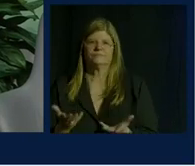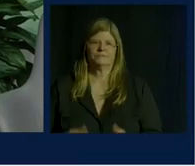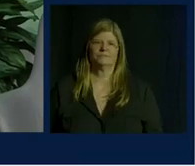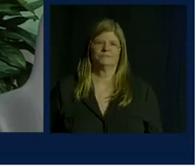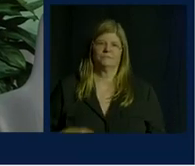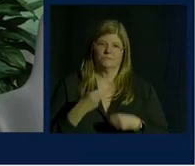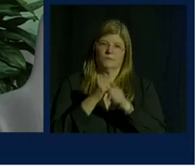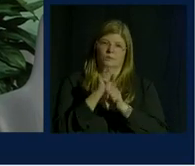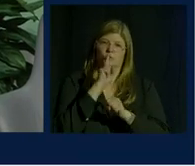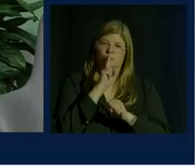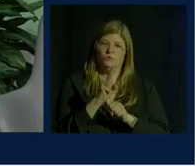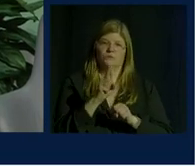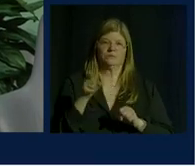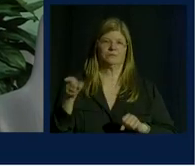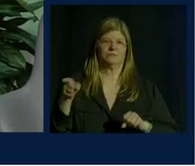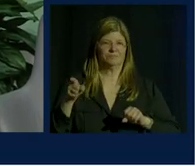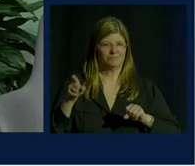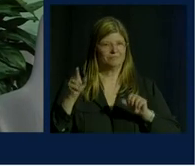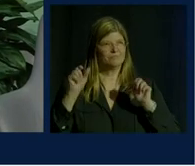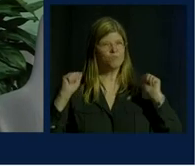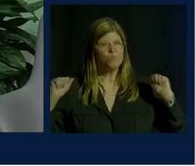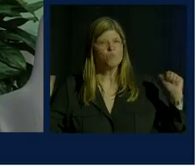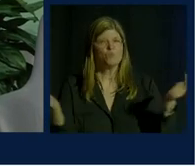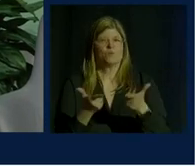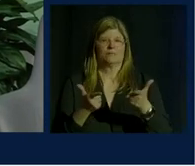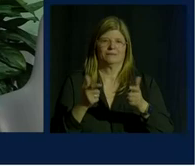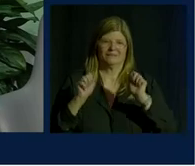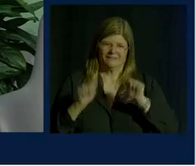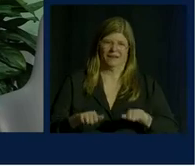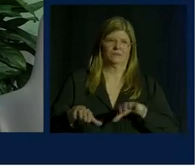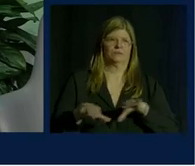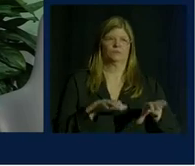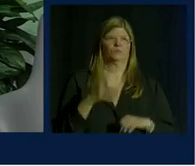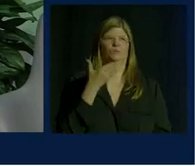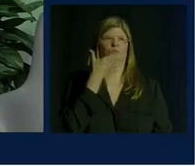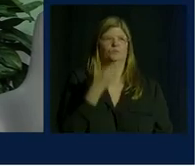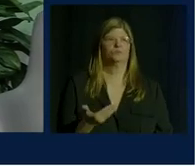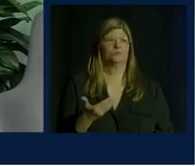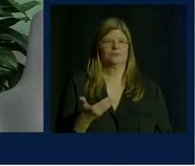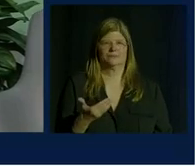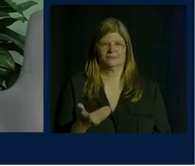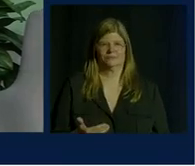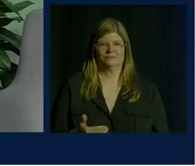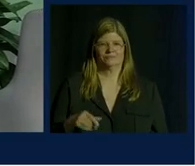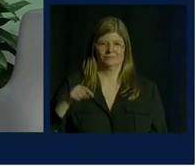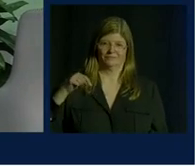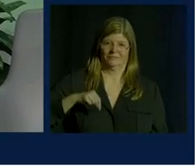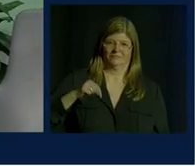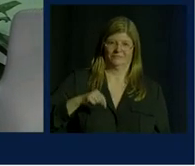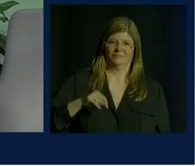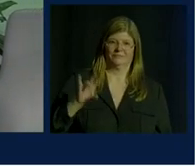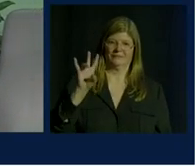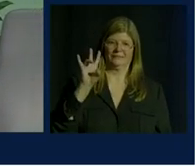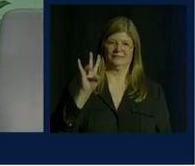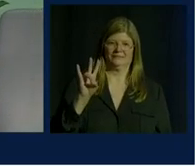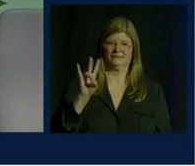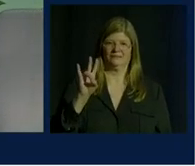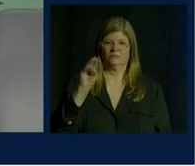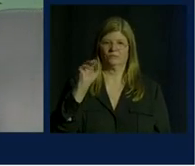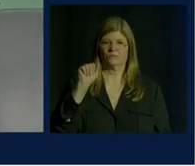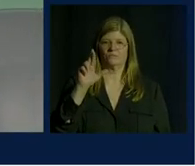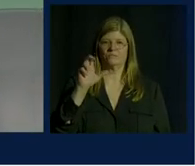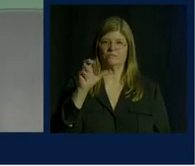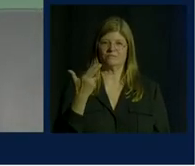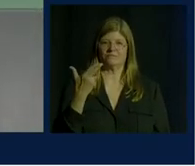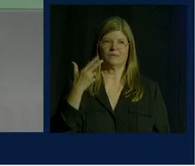places where everyone can thrive. So this is our 7th March Madness, and I want to bring to the stage someone who has appeared at each and every one of